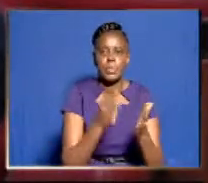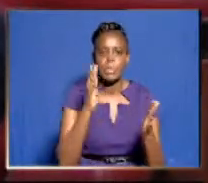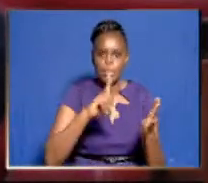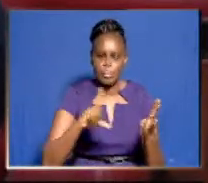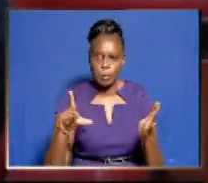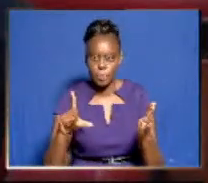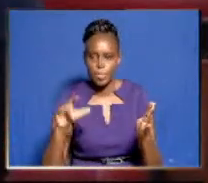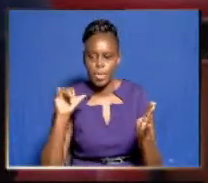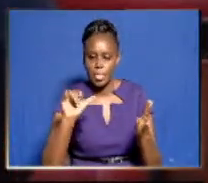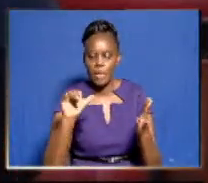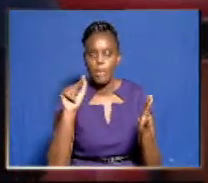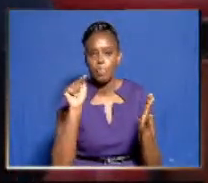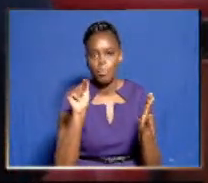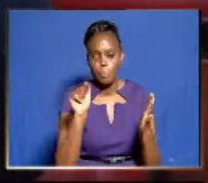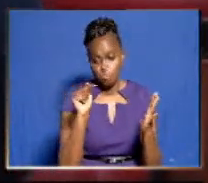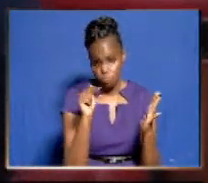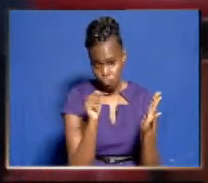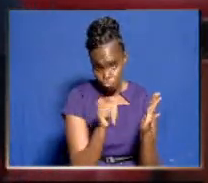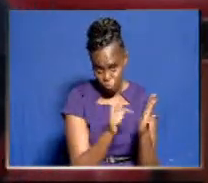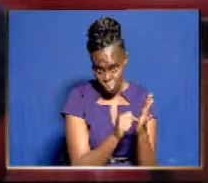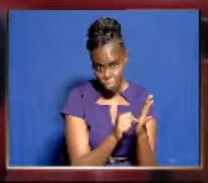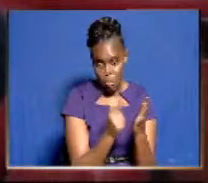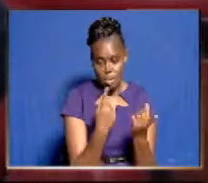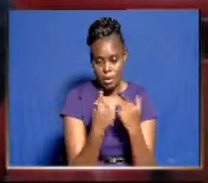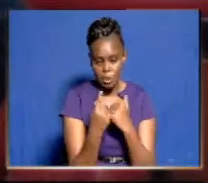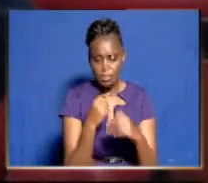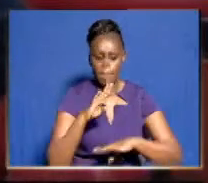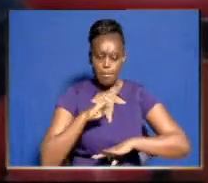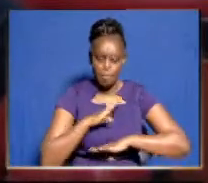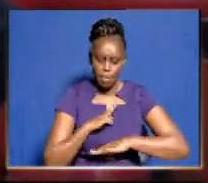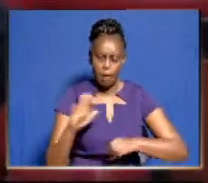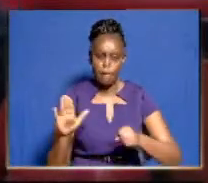And at that point, we will be able to discuss adequately